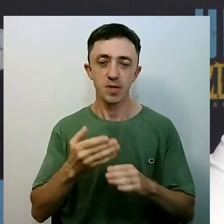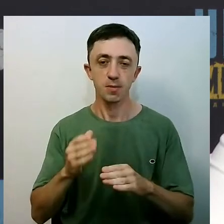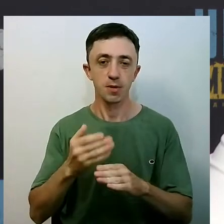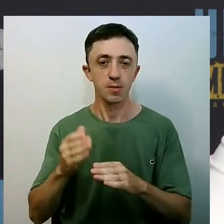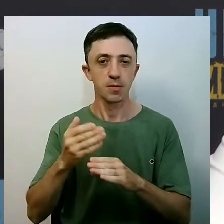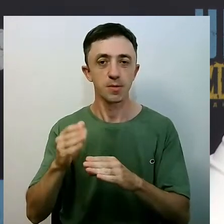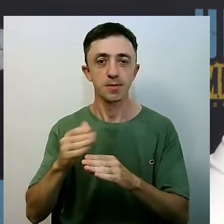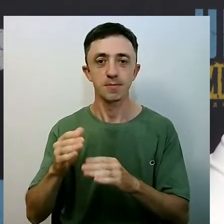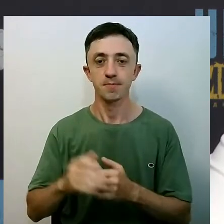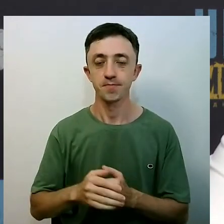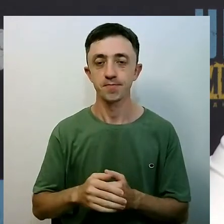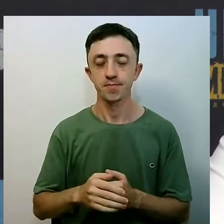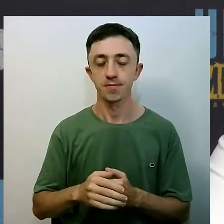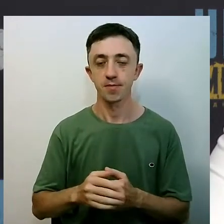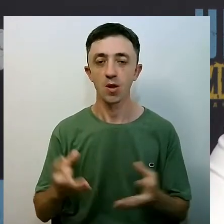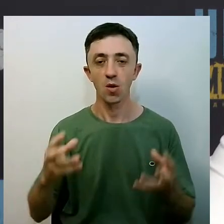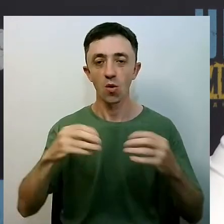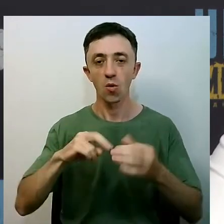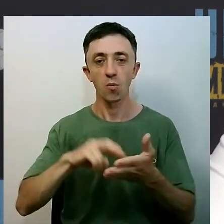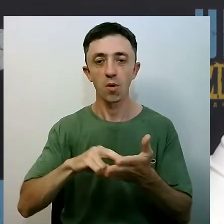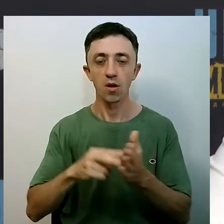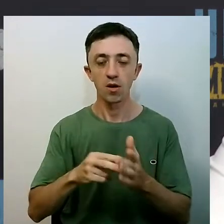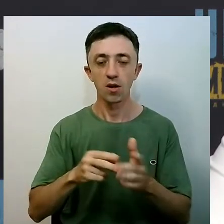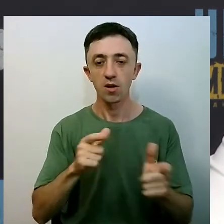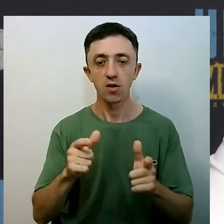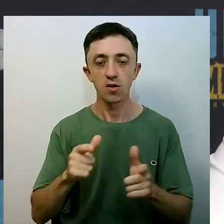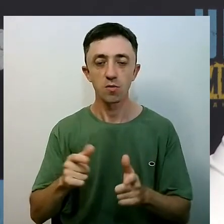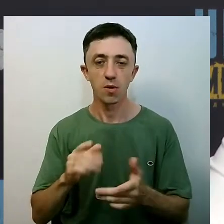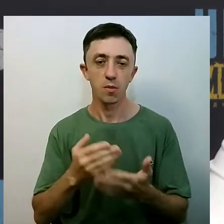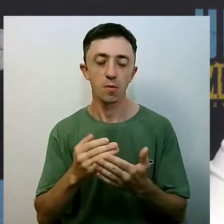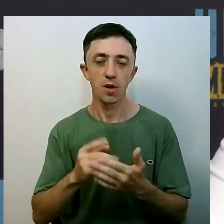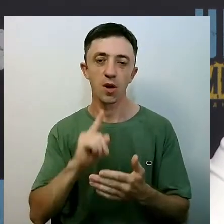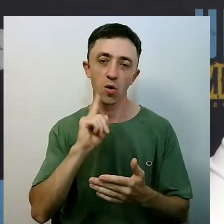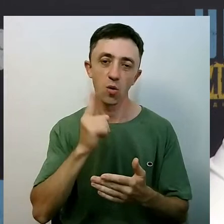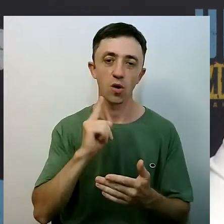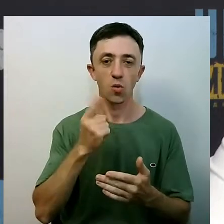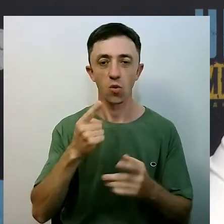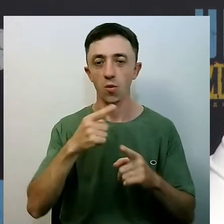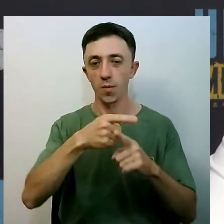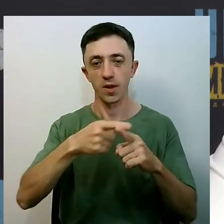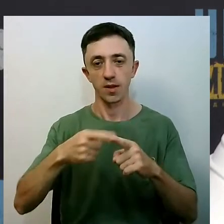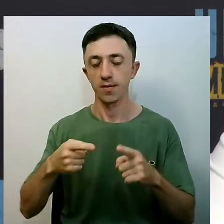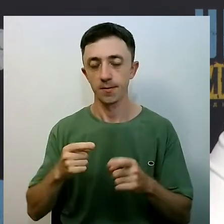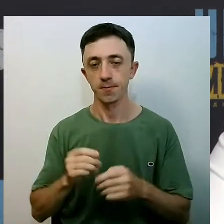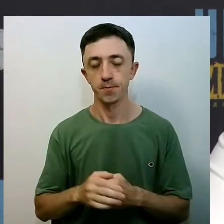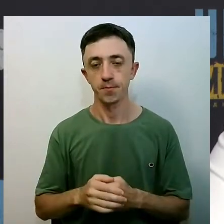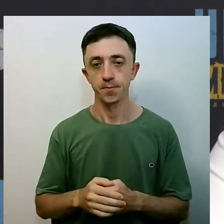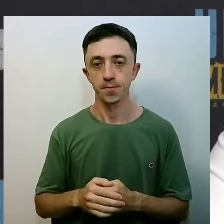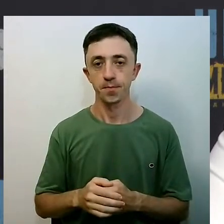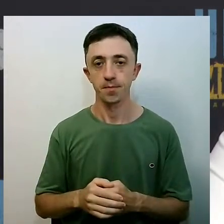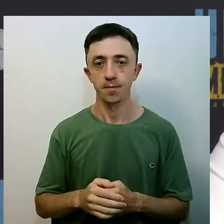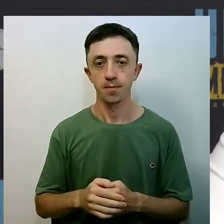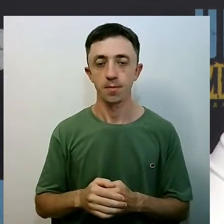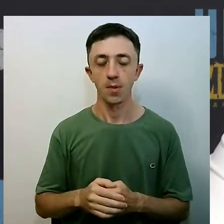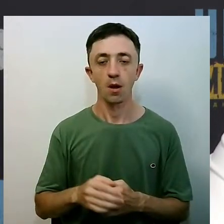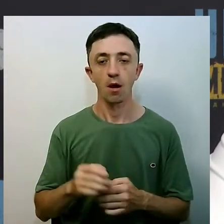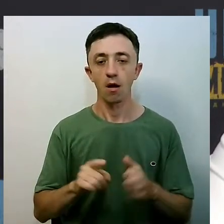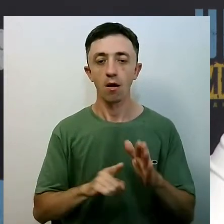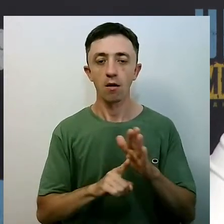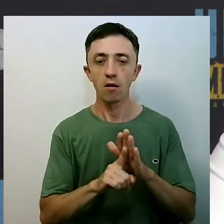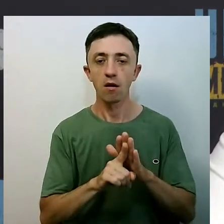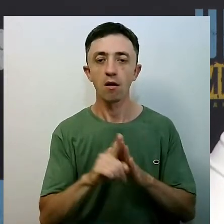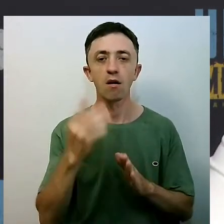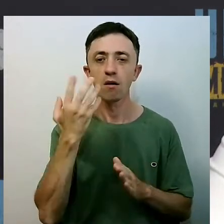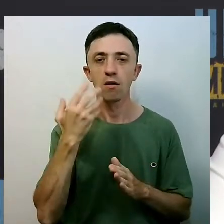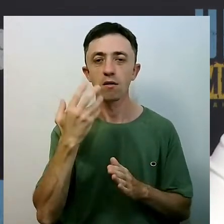development. The complex plan takes around a year and a half to develop. When